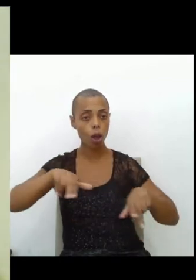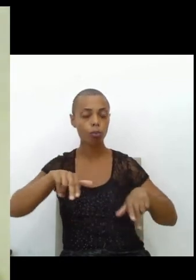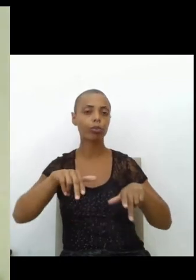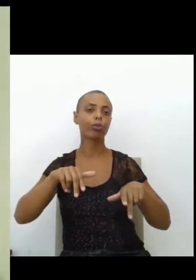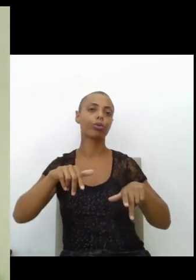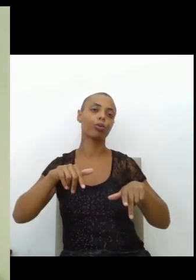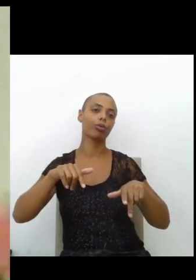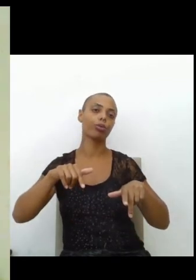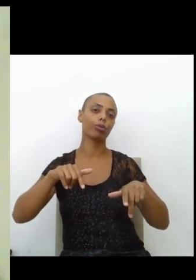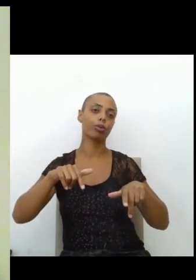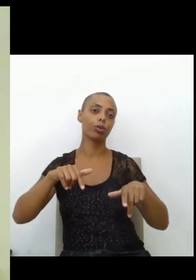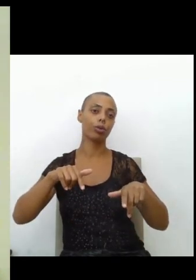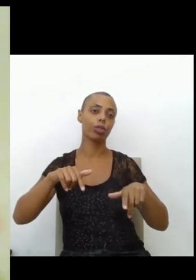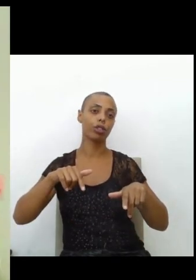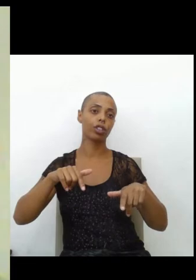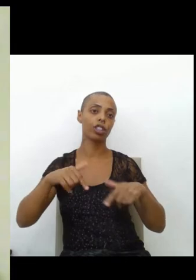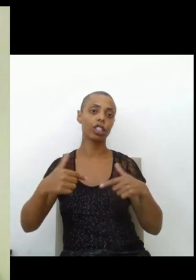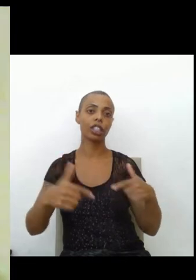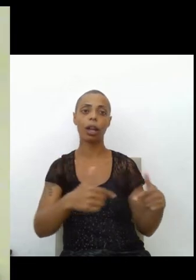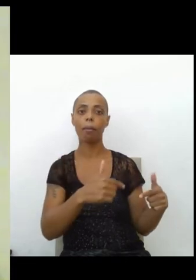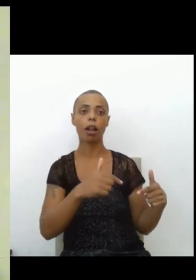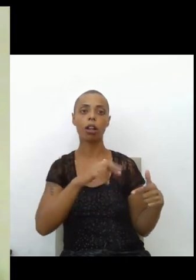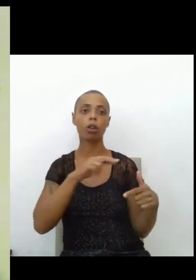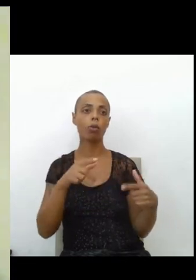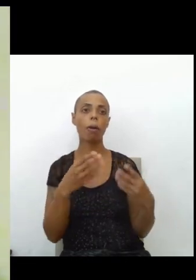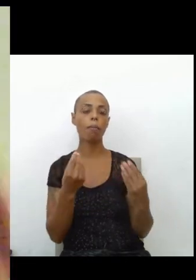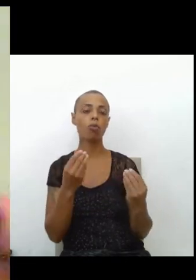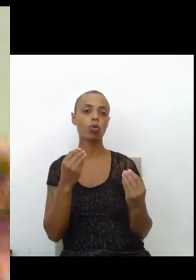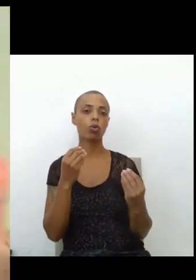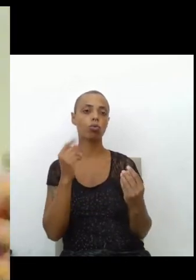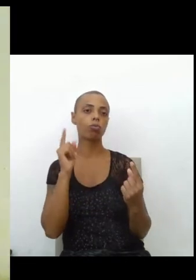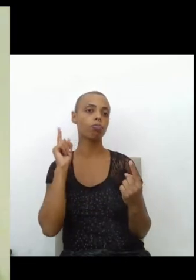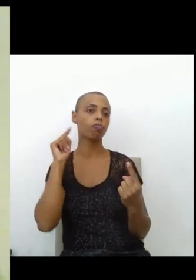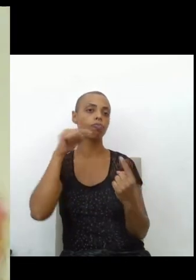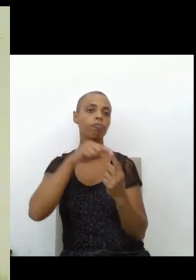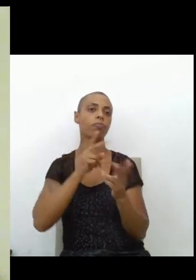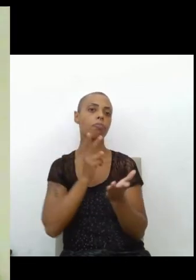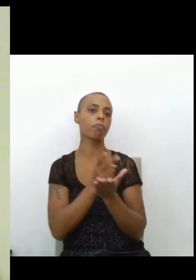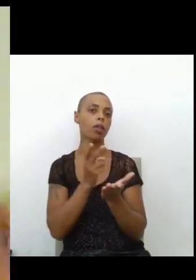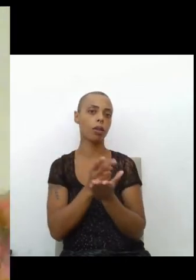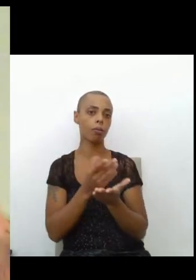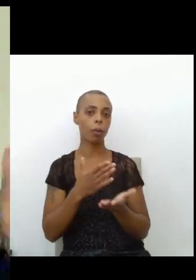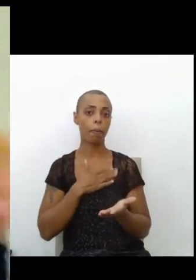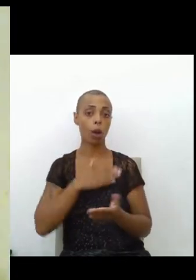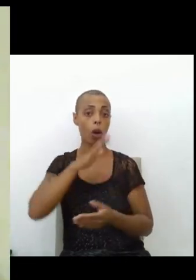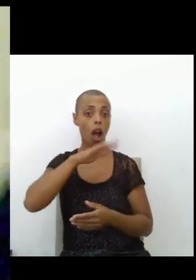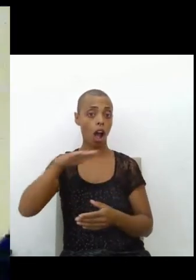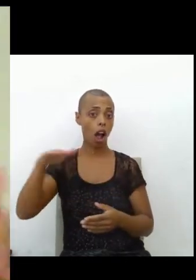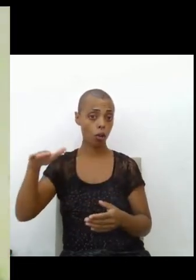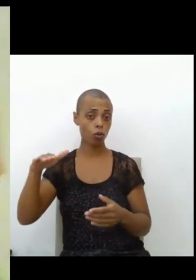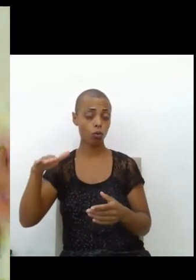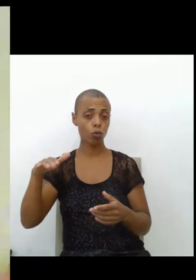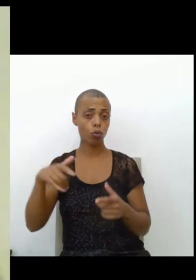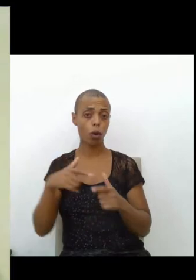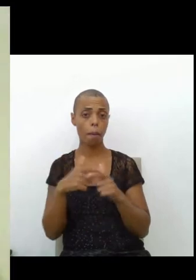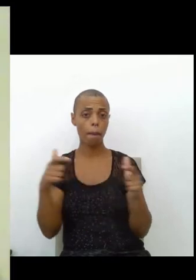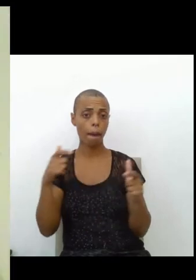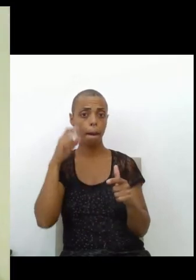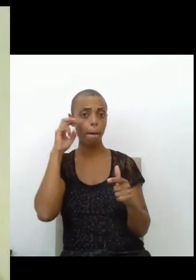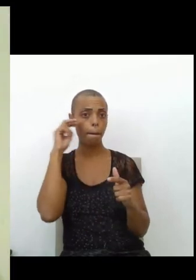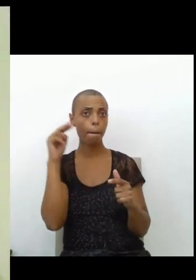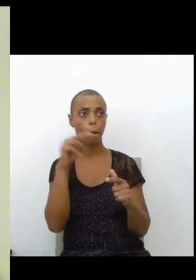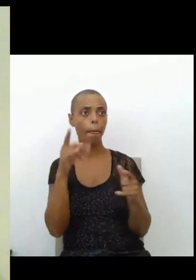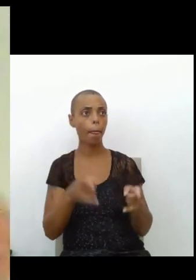my students they they look at the at the finished building so there's this Farnsworth House and they look at it and they